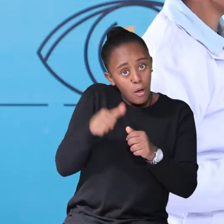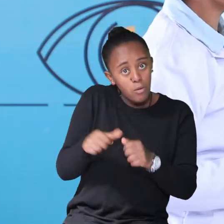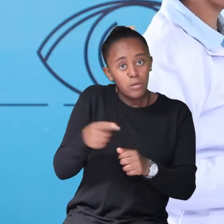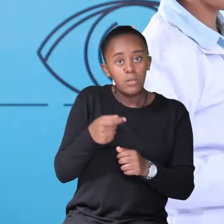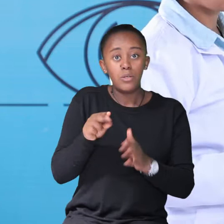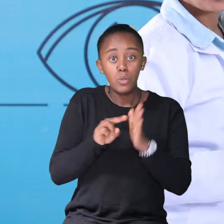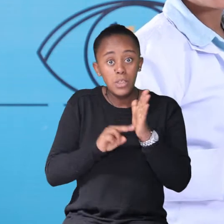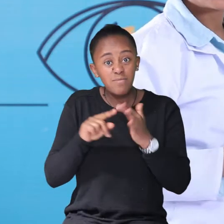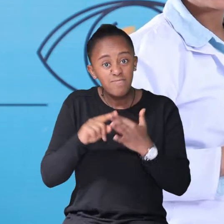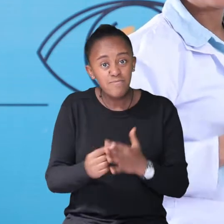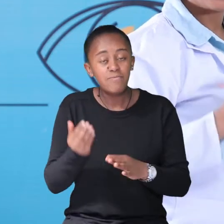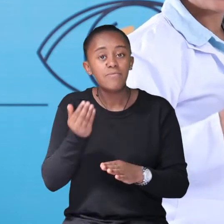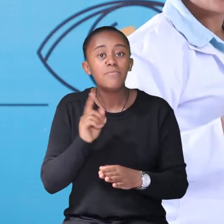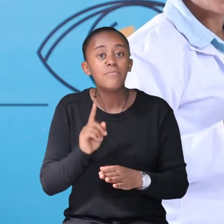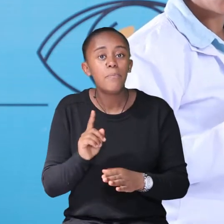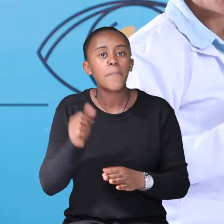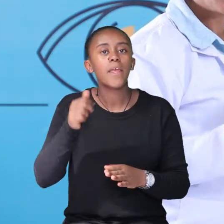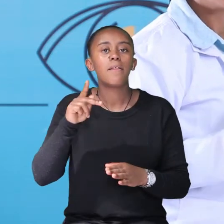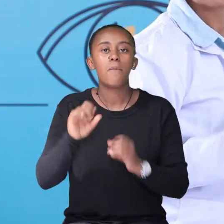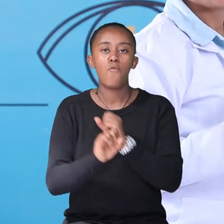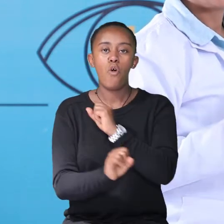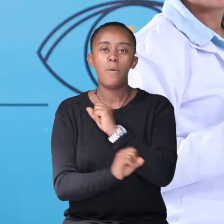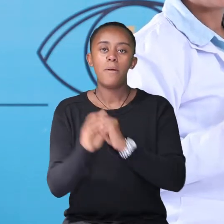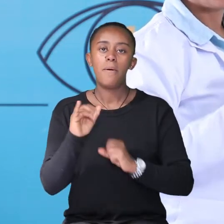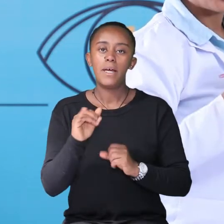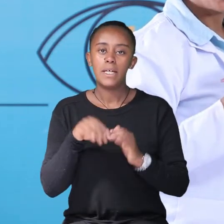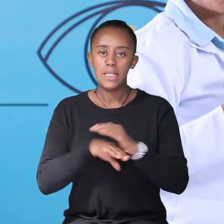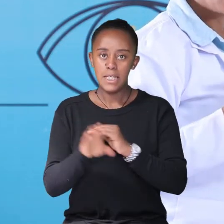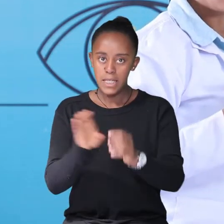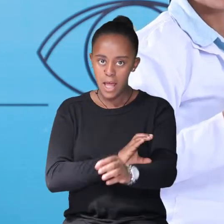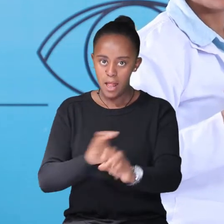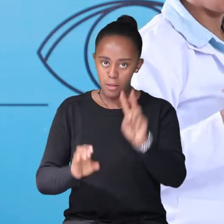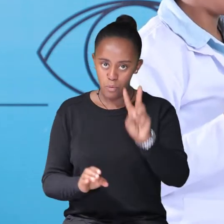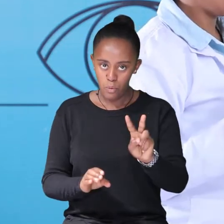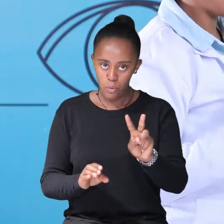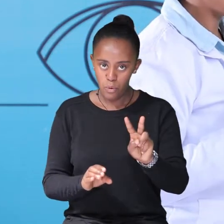this unit, we have said that ATP is formed in cell by two